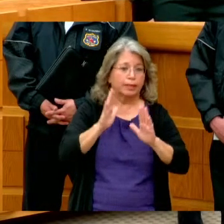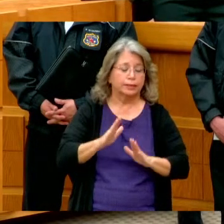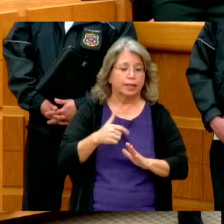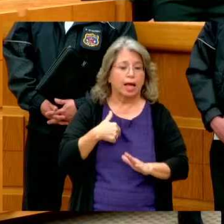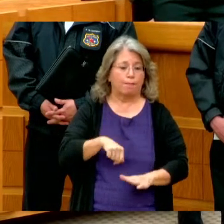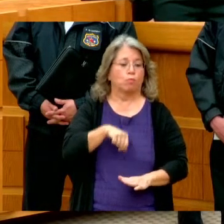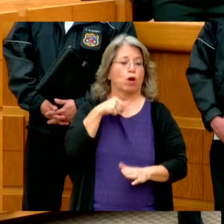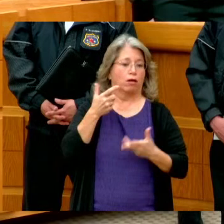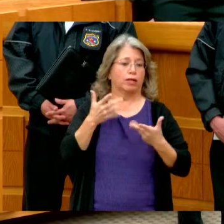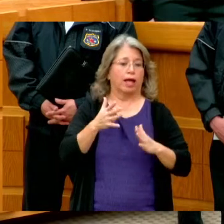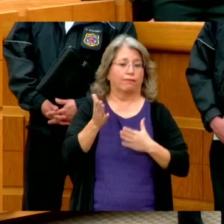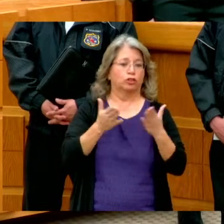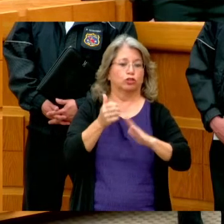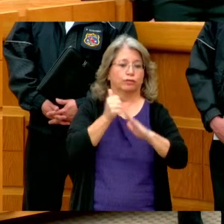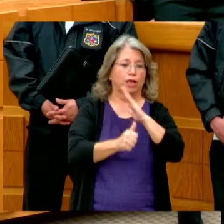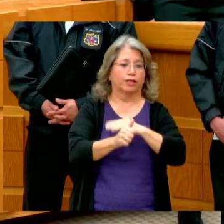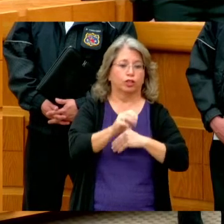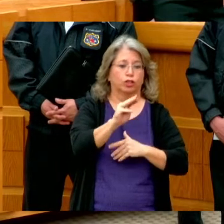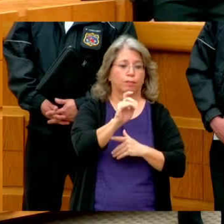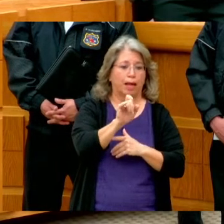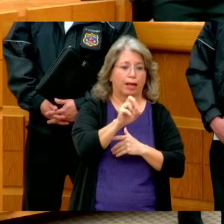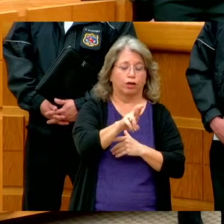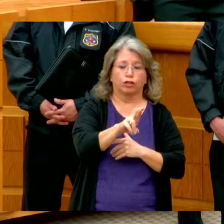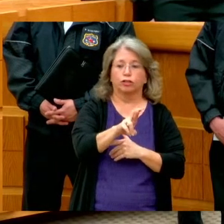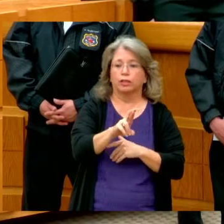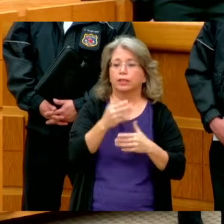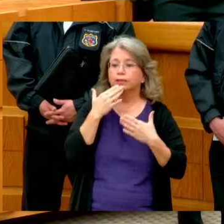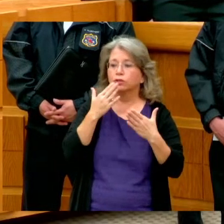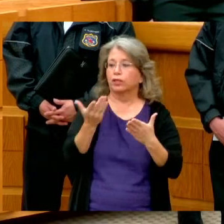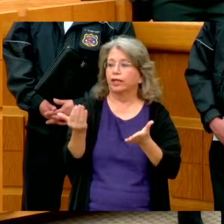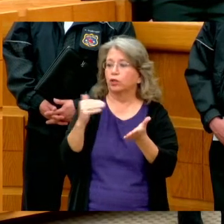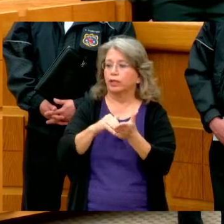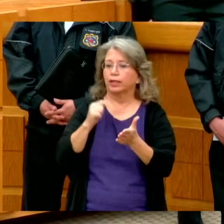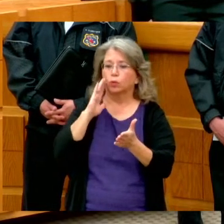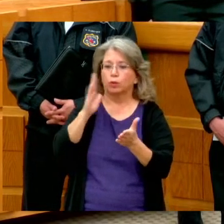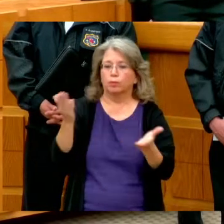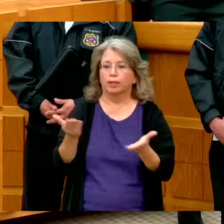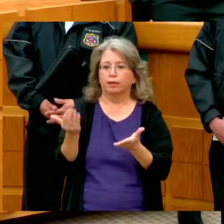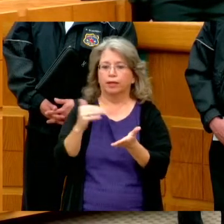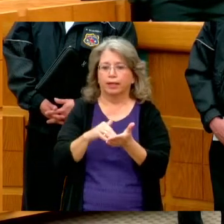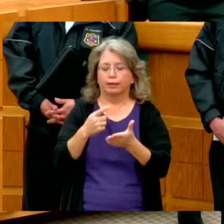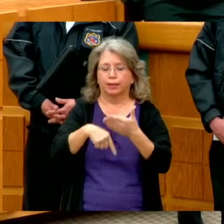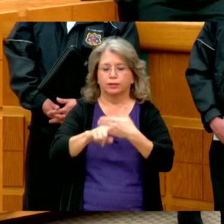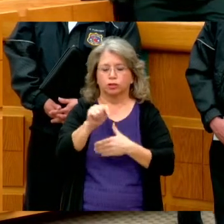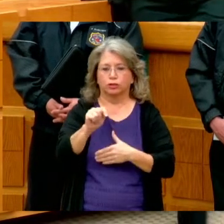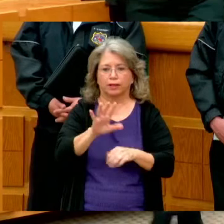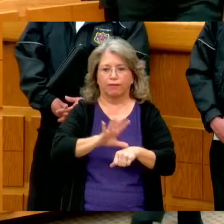I'm proud to have served under him. So thank y'all again, and we'll be back next Tuesday at 5 o'clock.